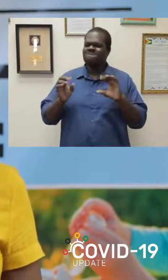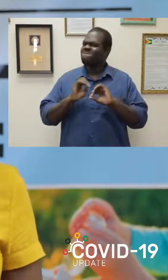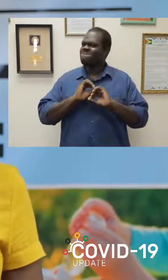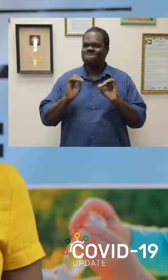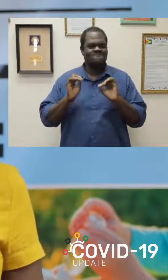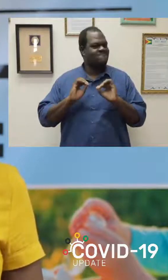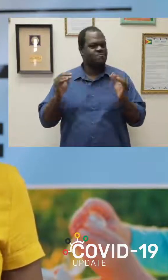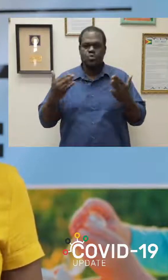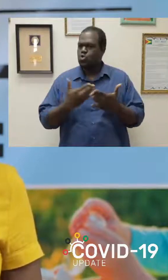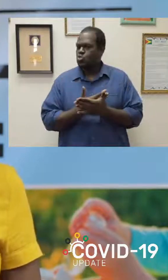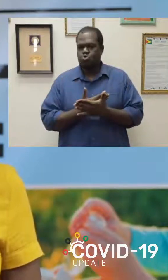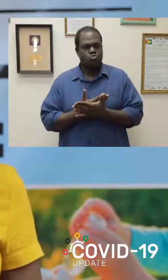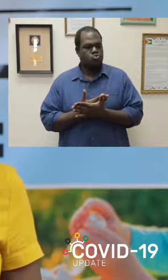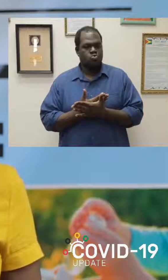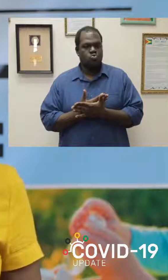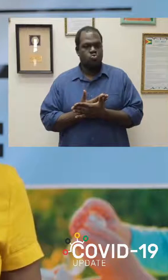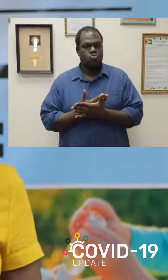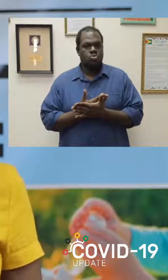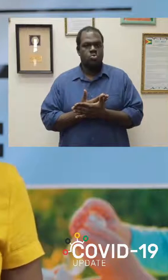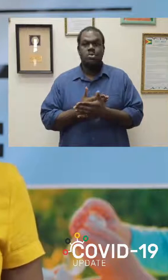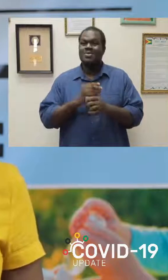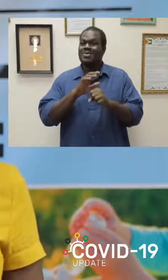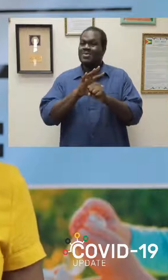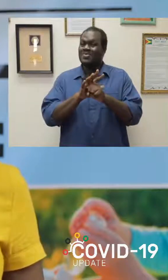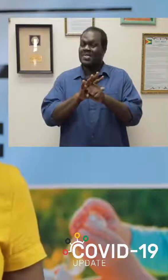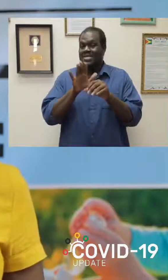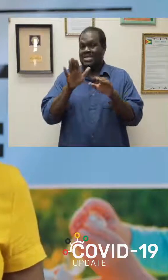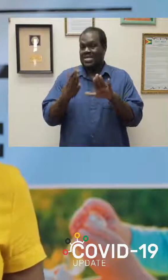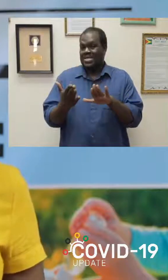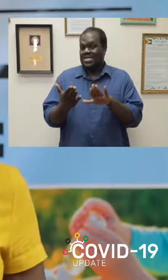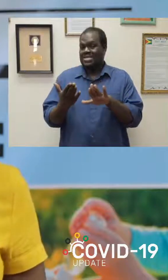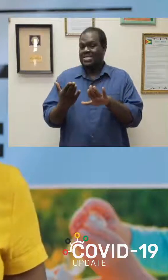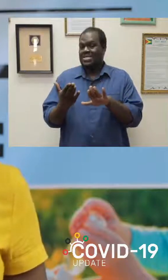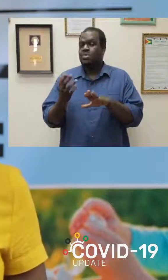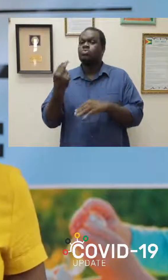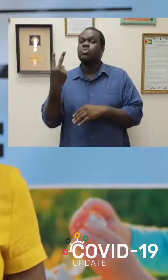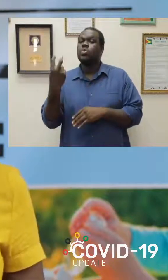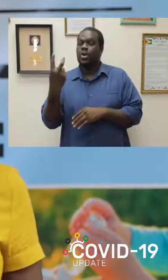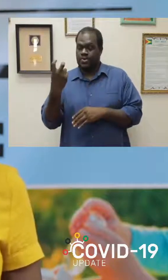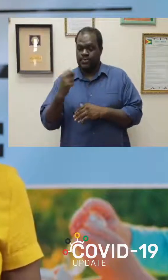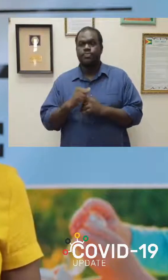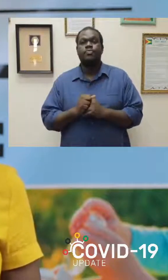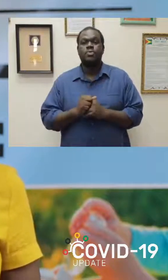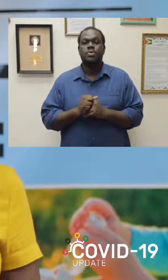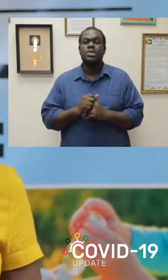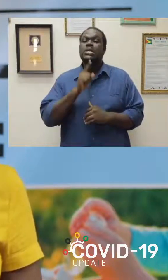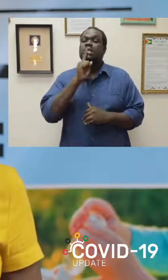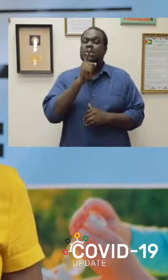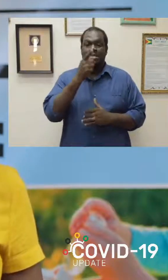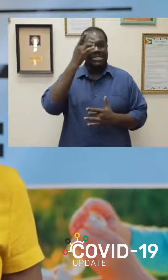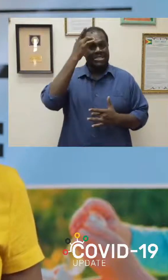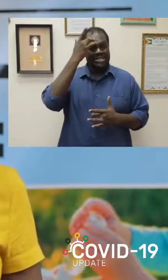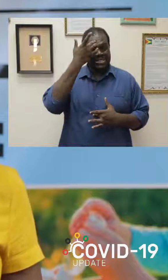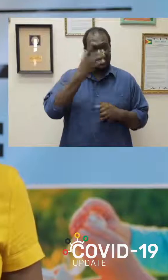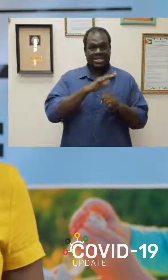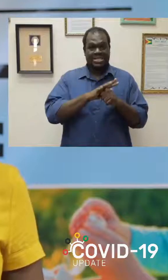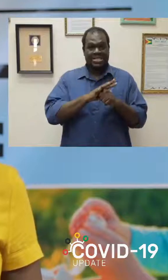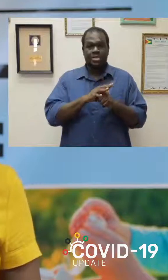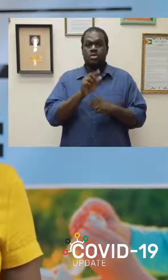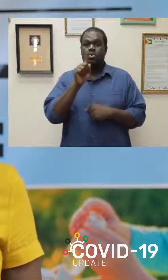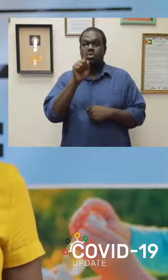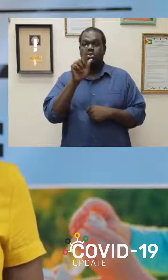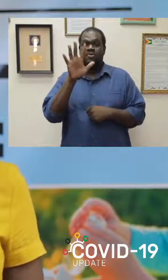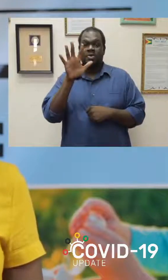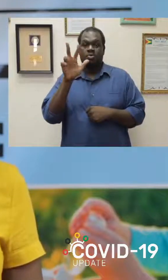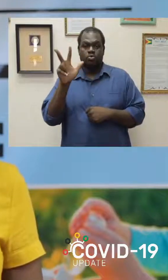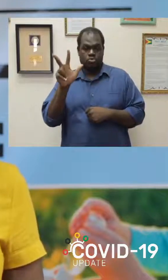COVID-19 deaths remain at 12, and the number of confirmed cases, 153. To